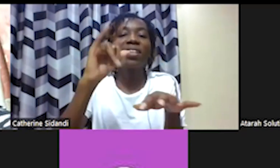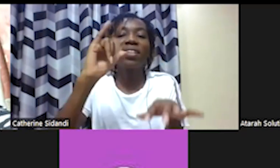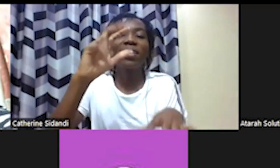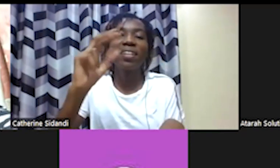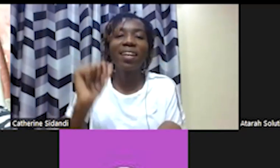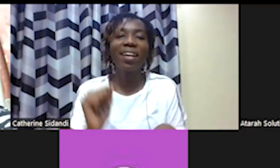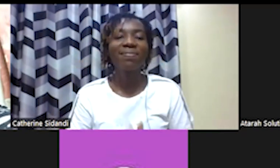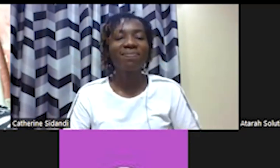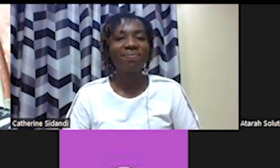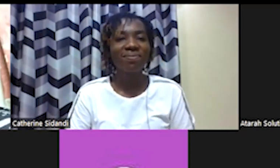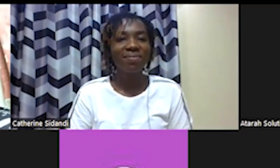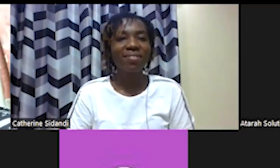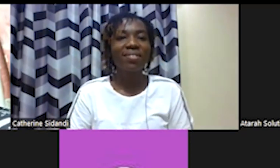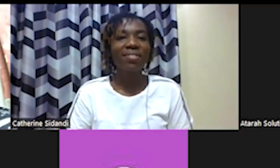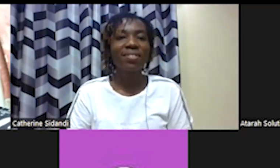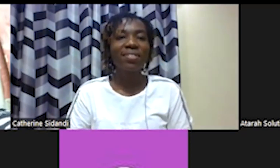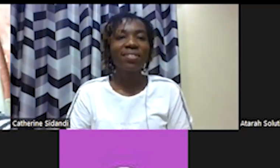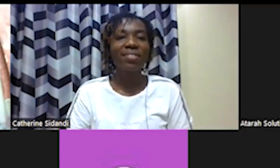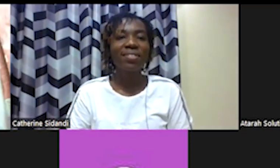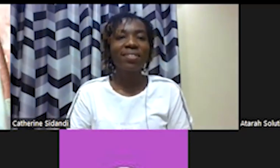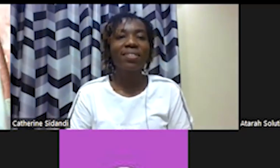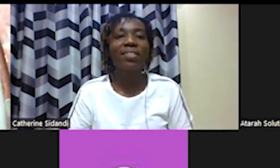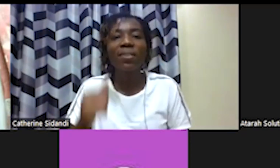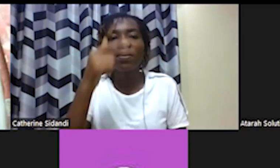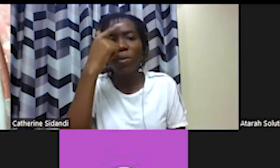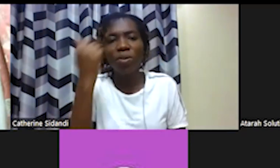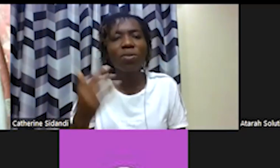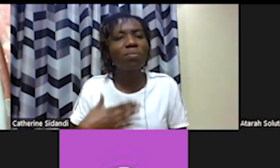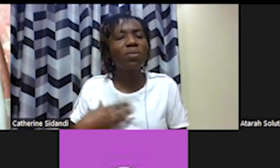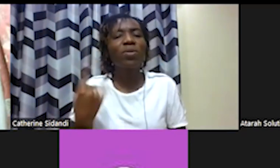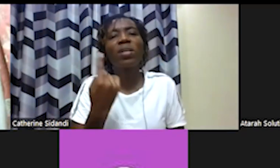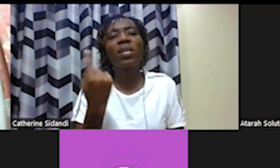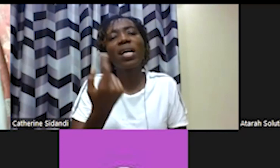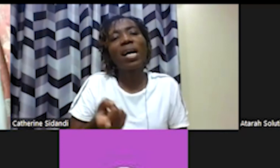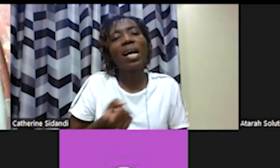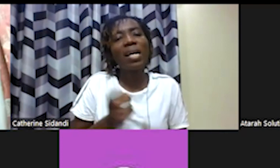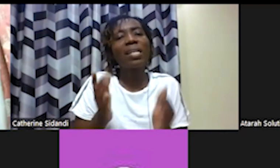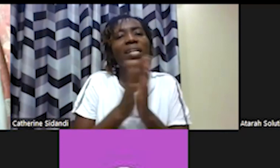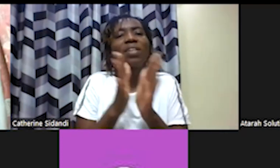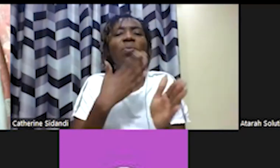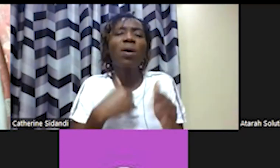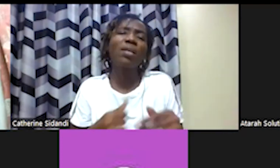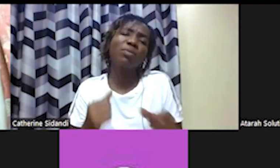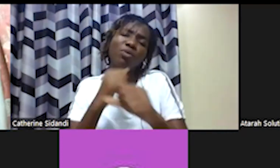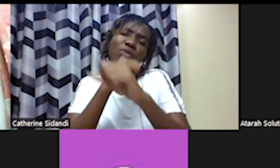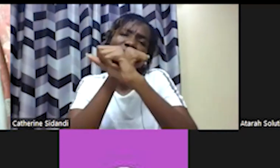Yes, yes. Because I grew up as an only girl and I needed to guard my space.